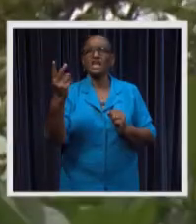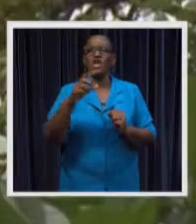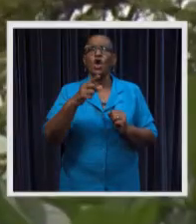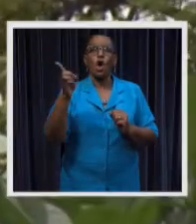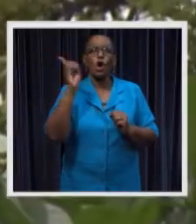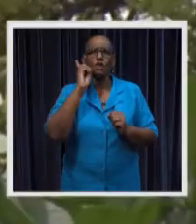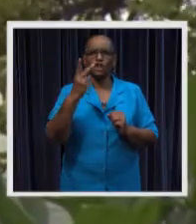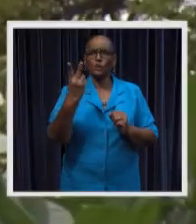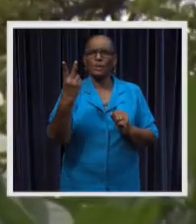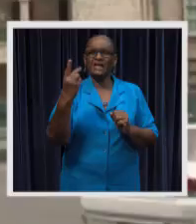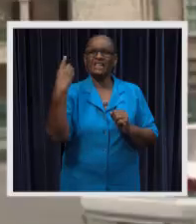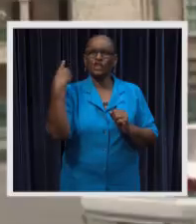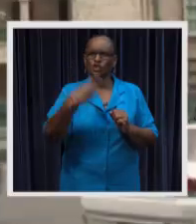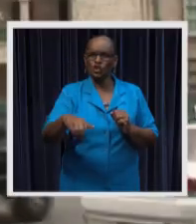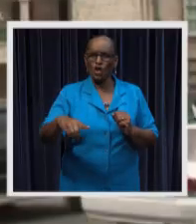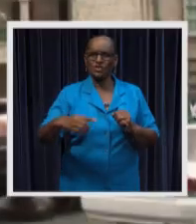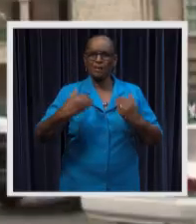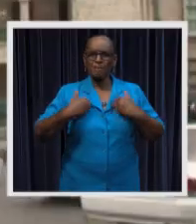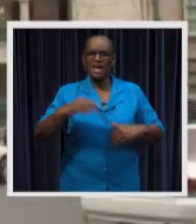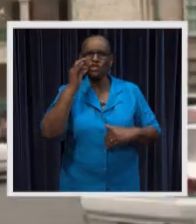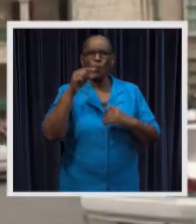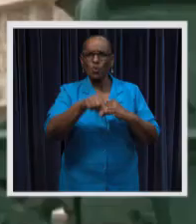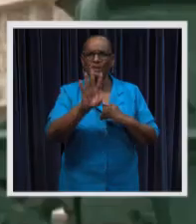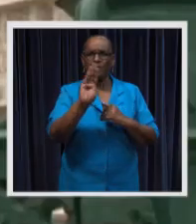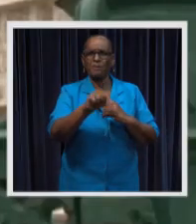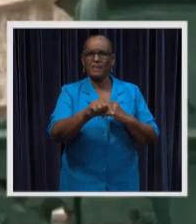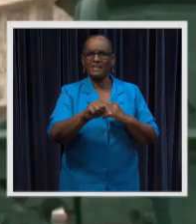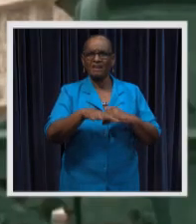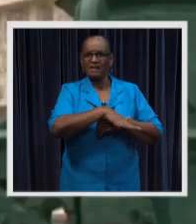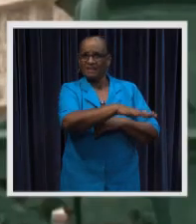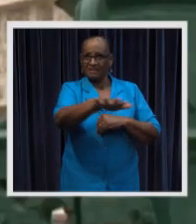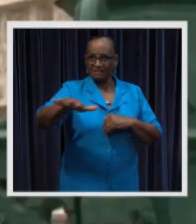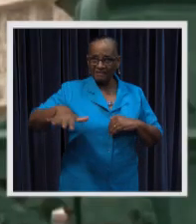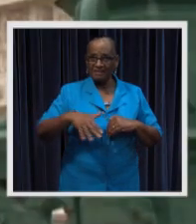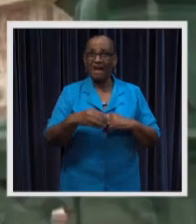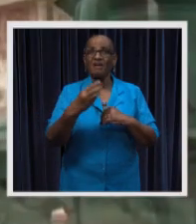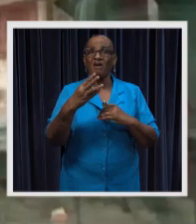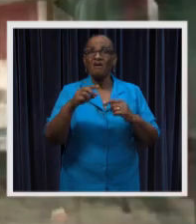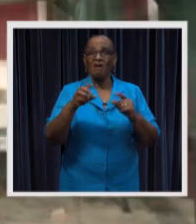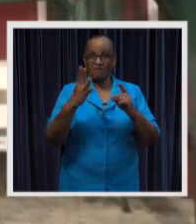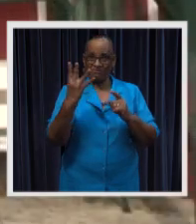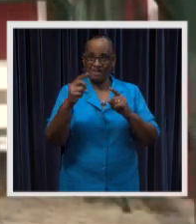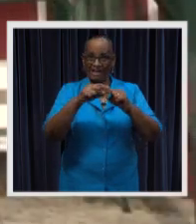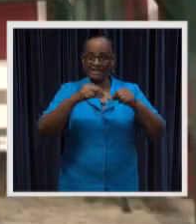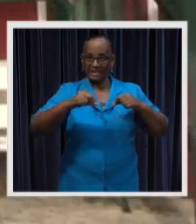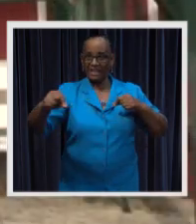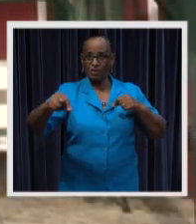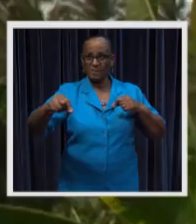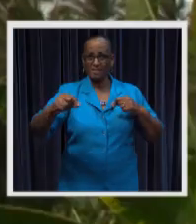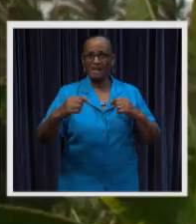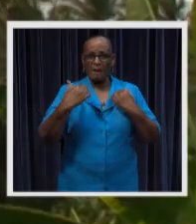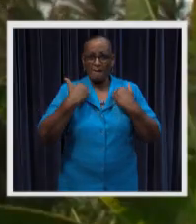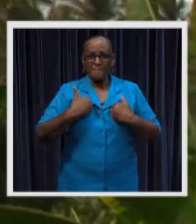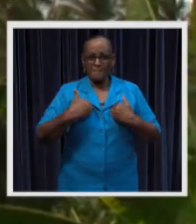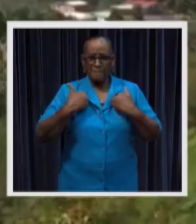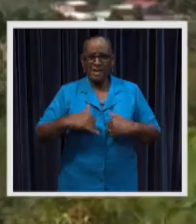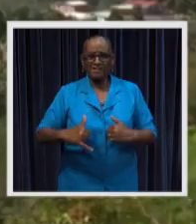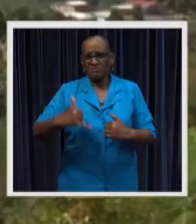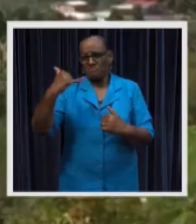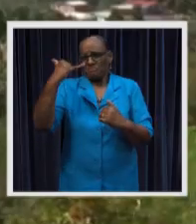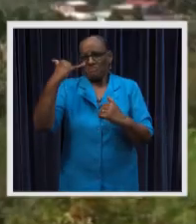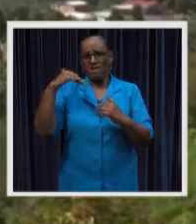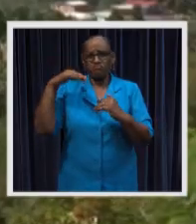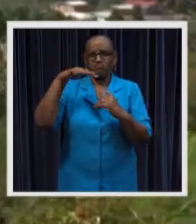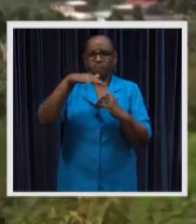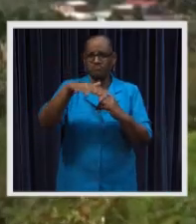292,000 inhabitants on an area of 430 square kilometers. Given the population density, the